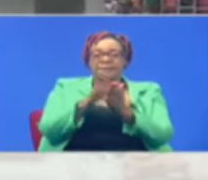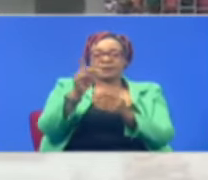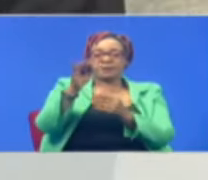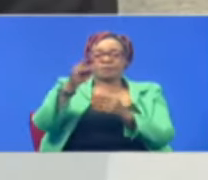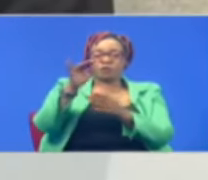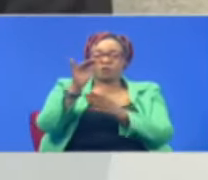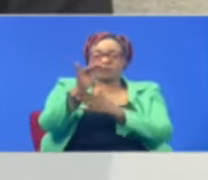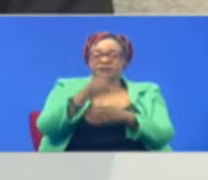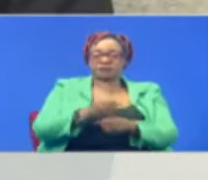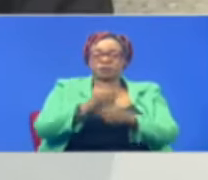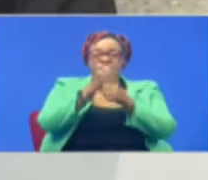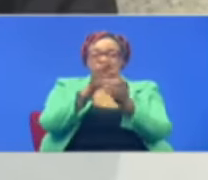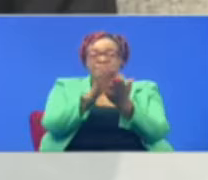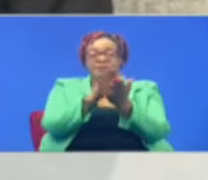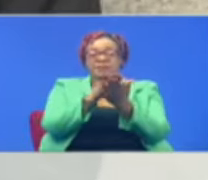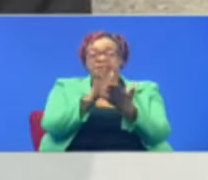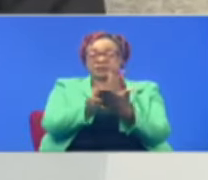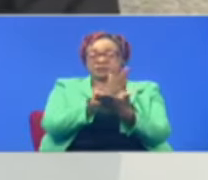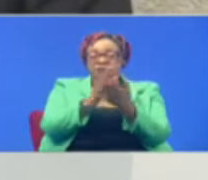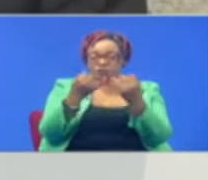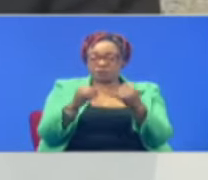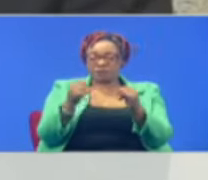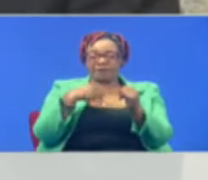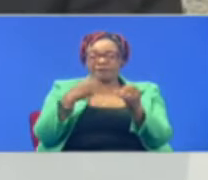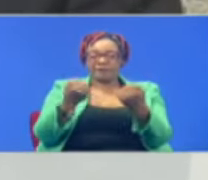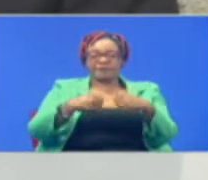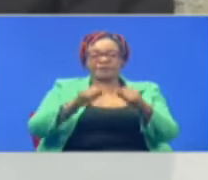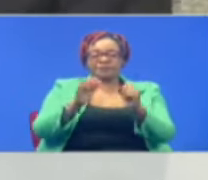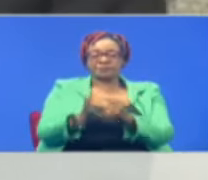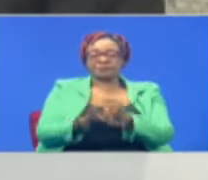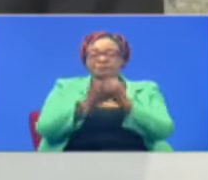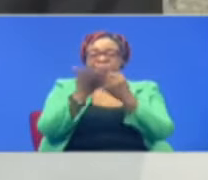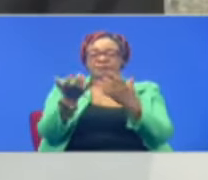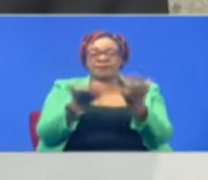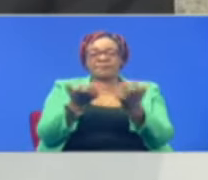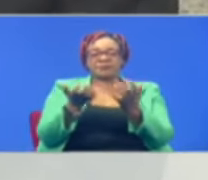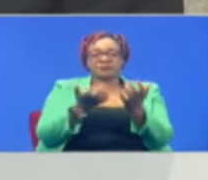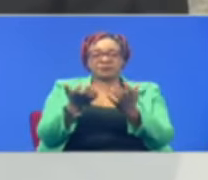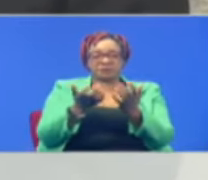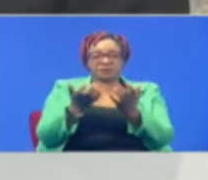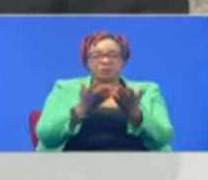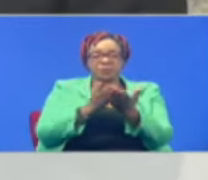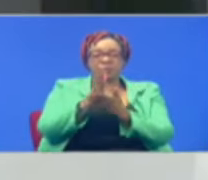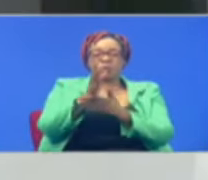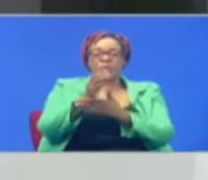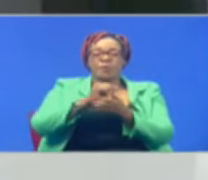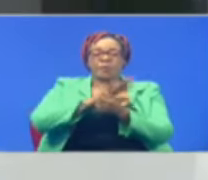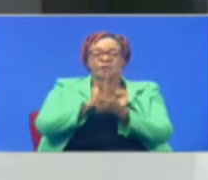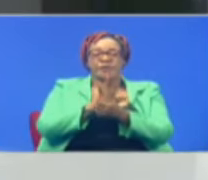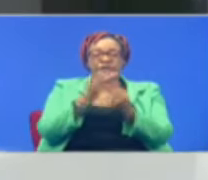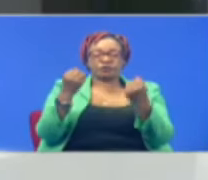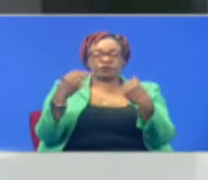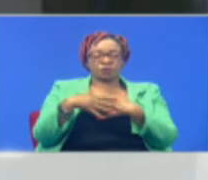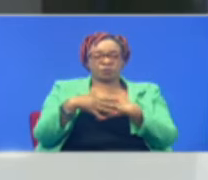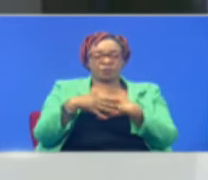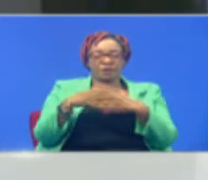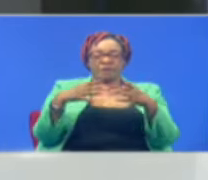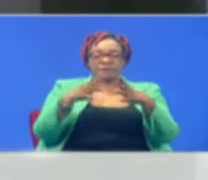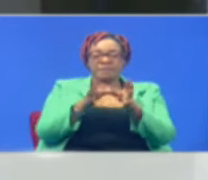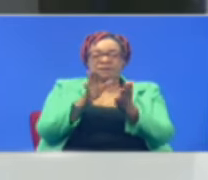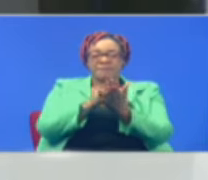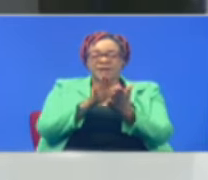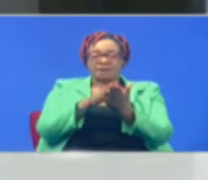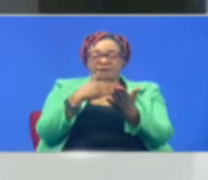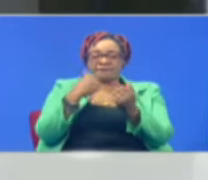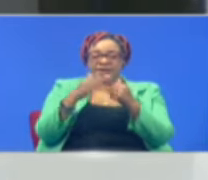in the banking sector to further the efforts already made in helping businesses tide through the COVID-19 shock. Family Bank now has